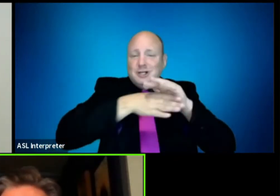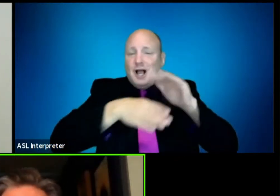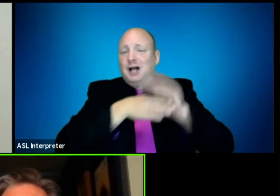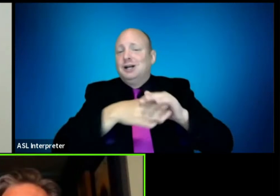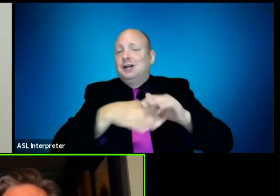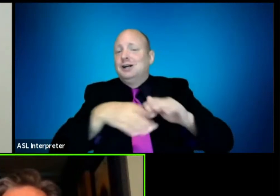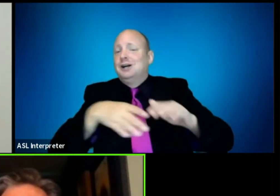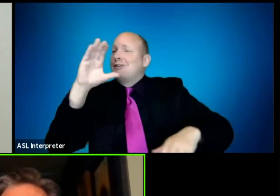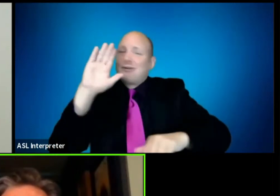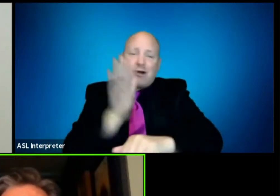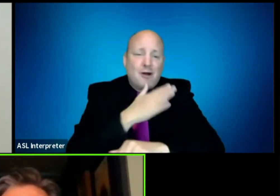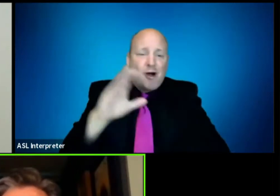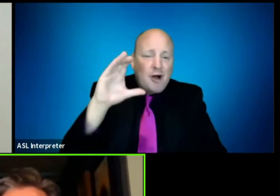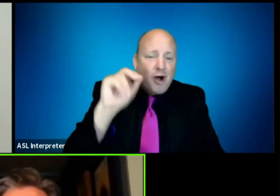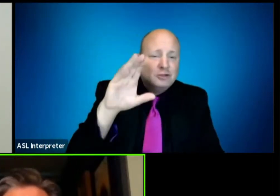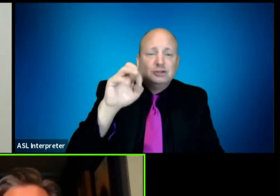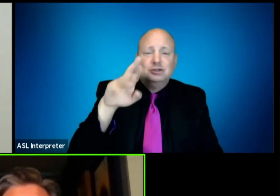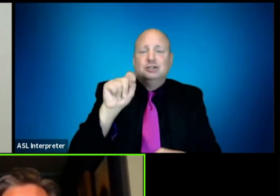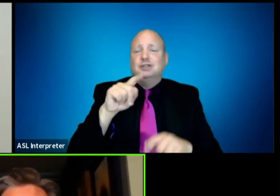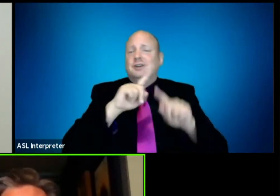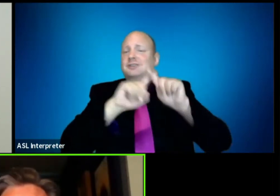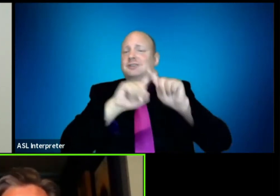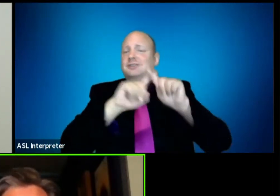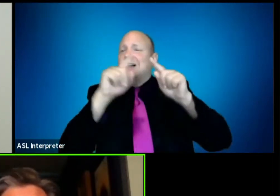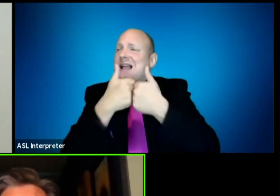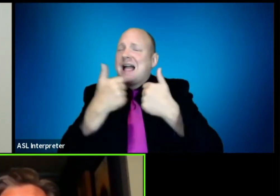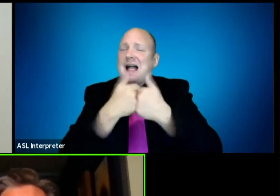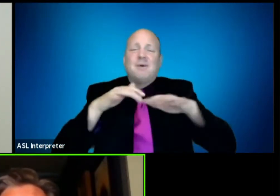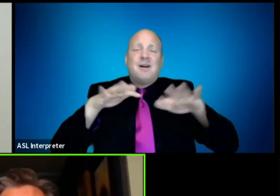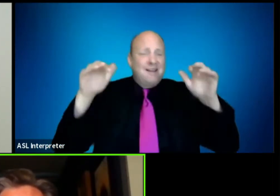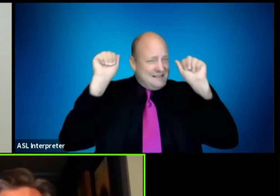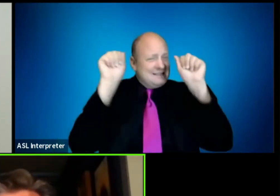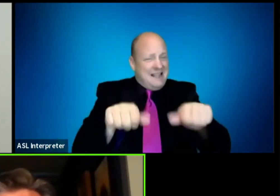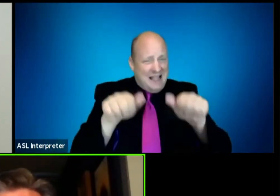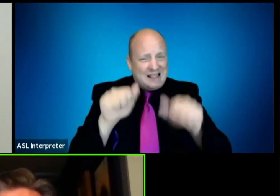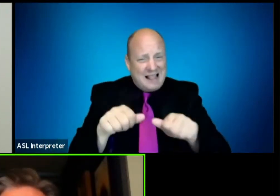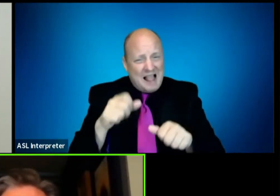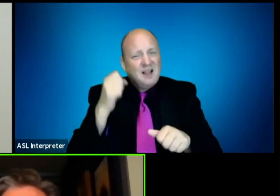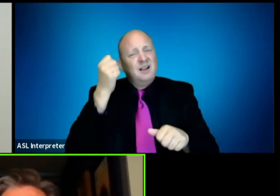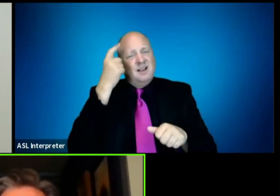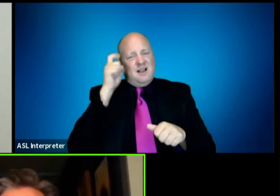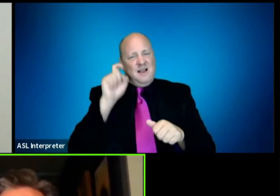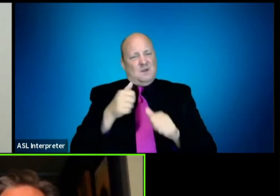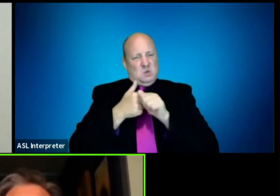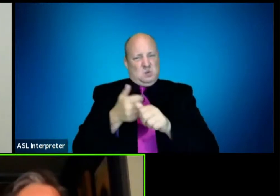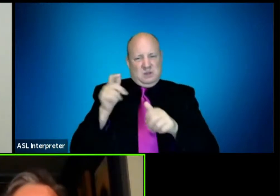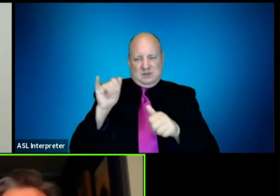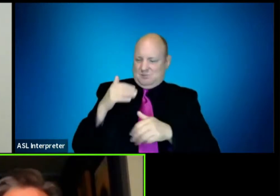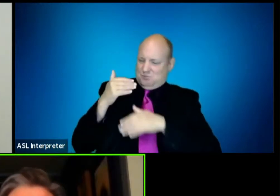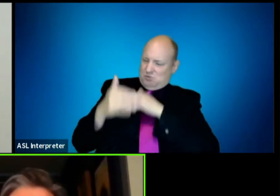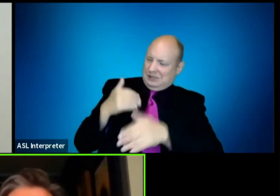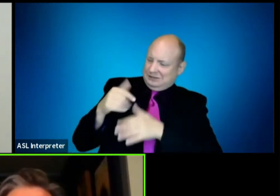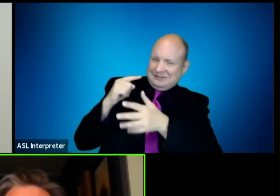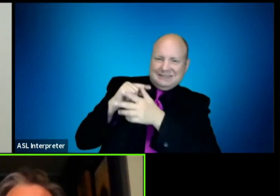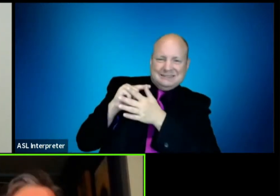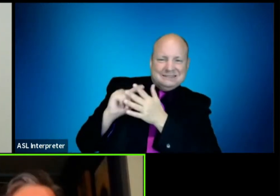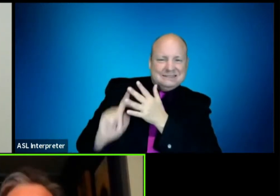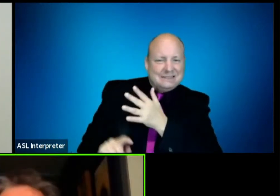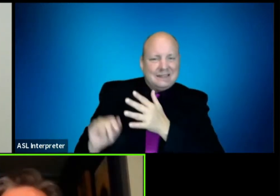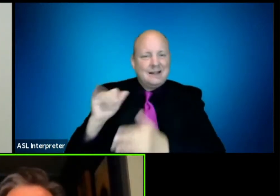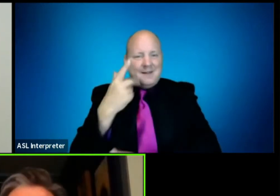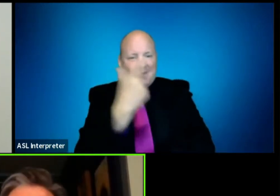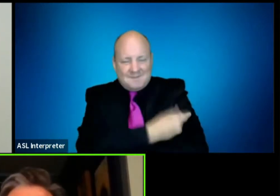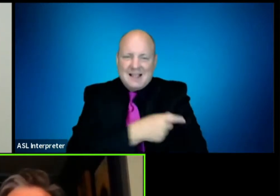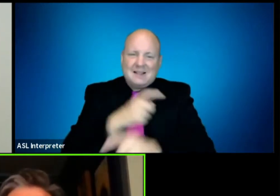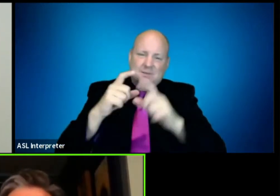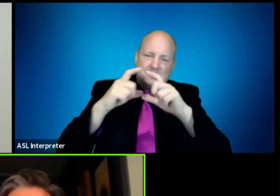bringing it home. But we have to be in this together, and we have to know that the actions we take affect not just us, but everyone around us, and